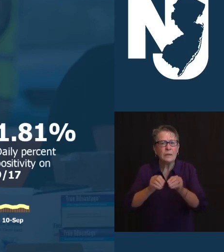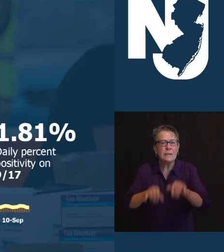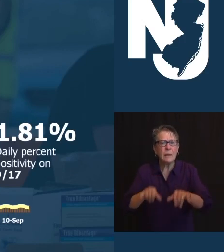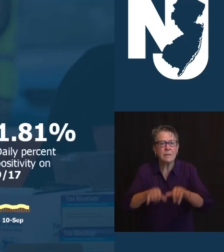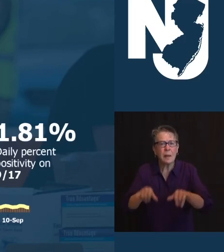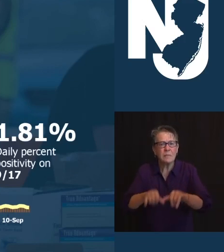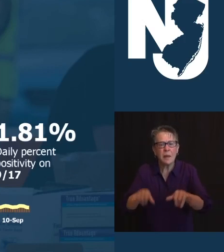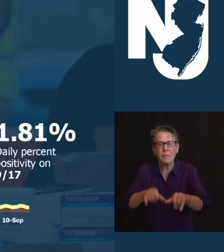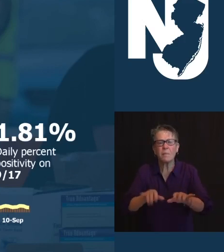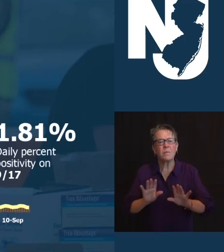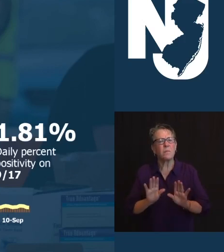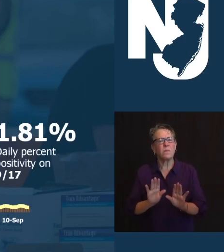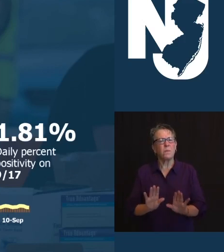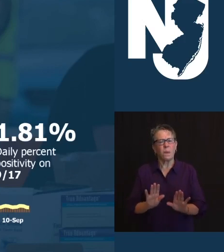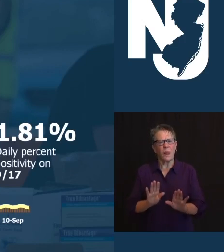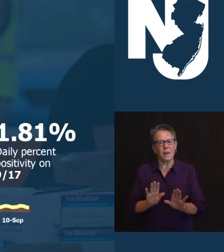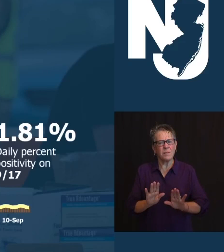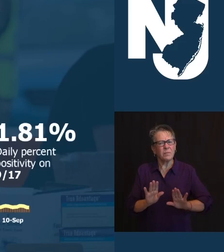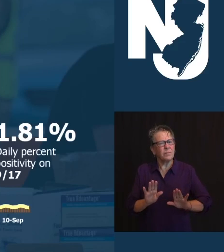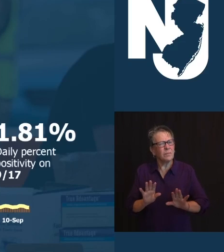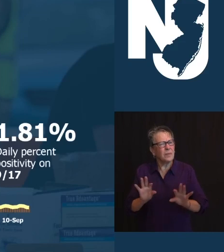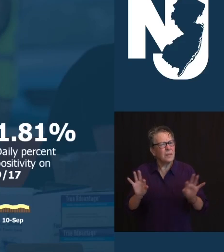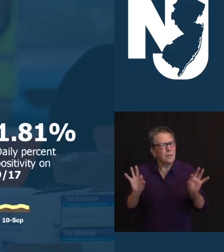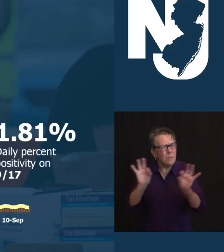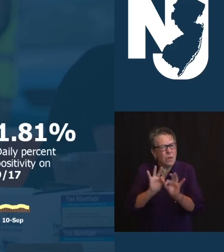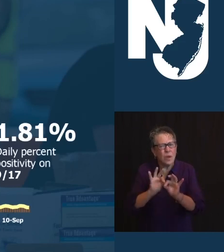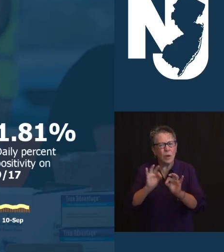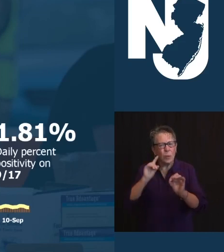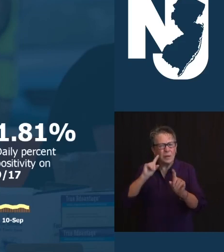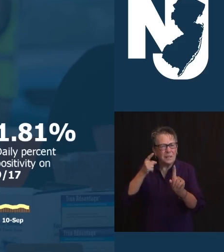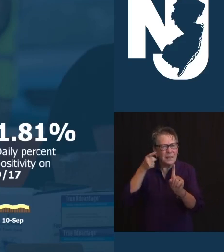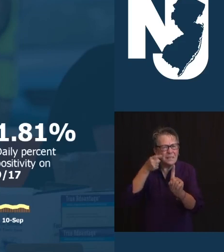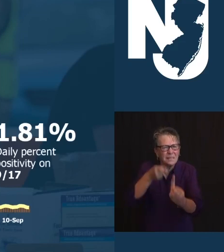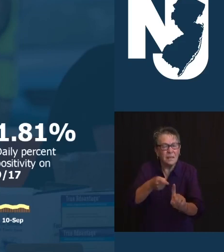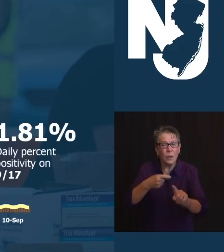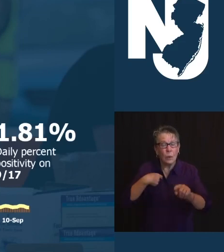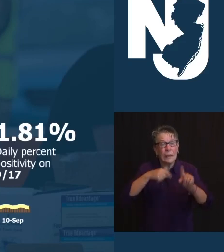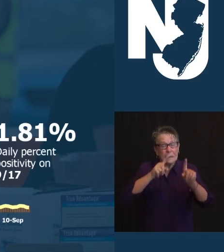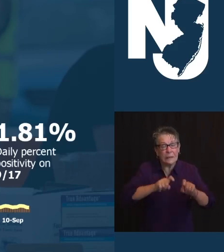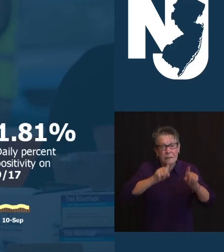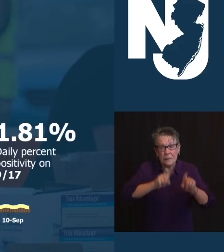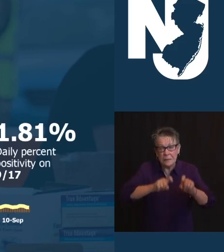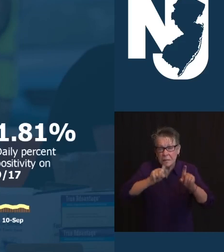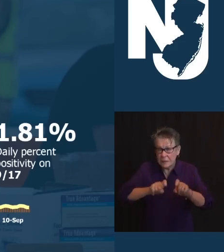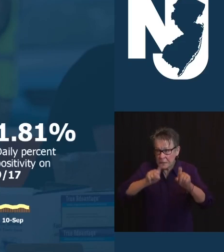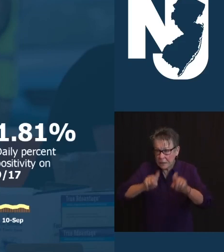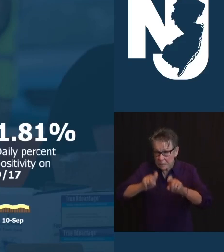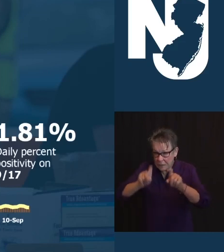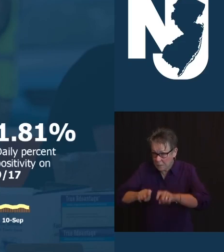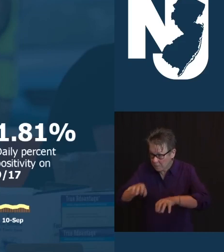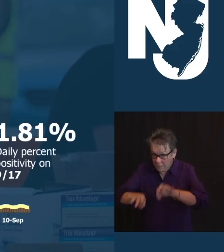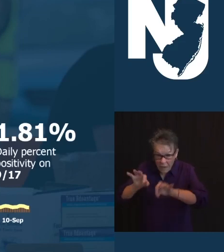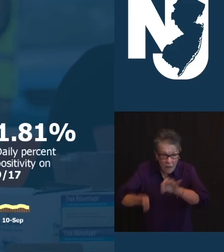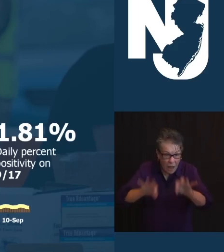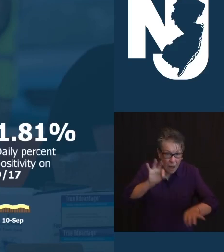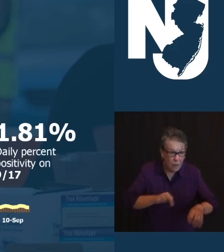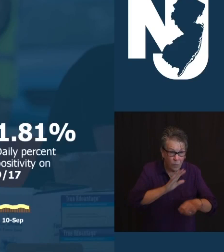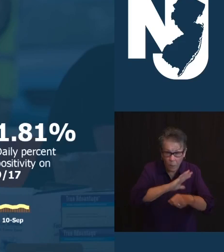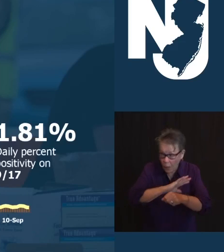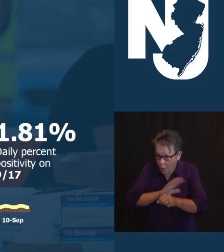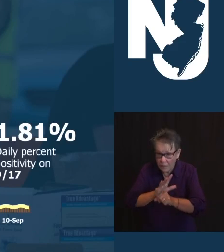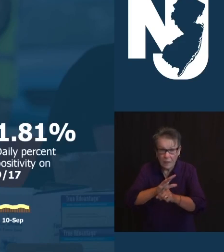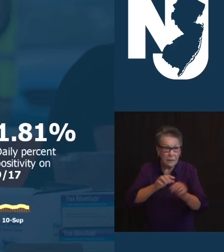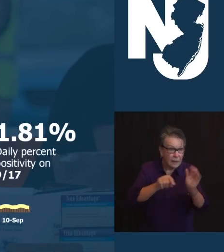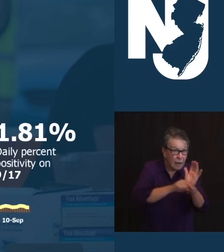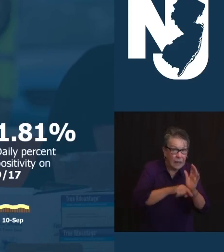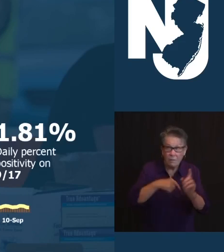as virtually any state in America. We have the team up here on either side of me and others behind the scenes went